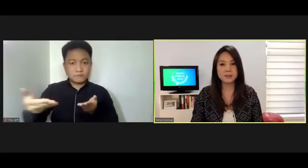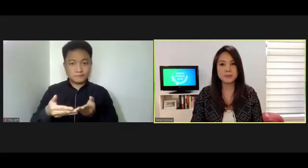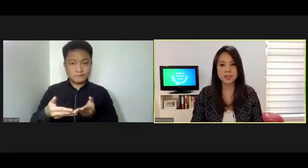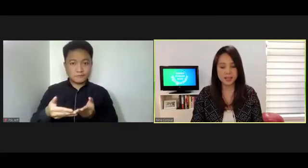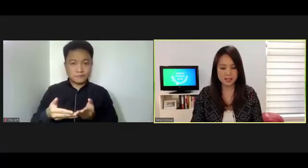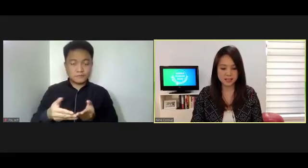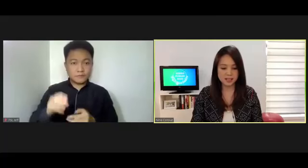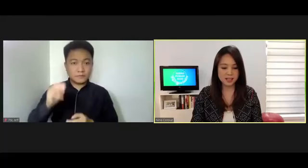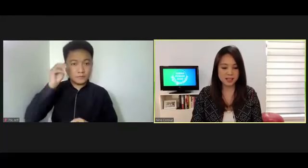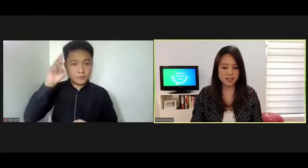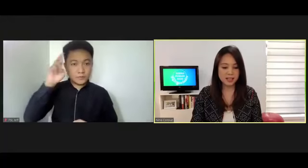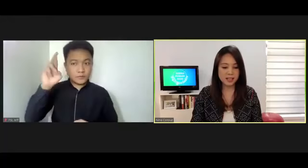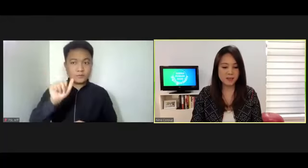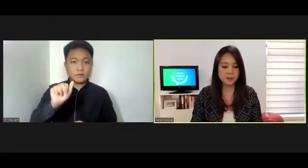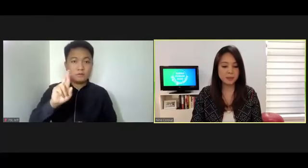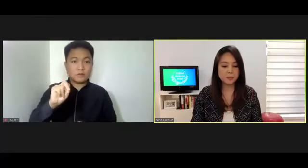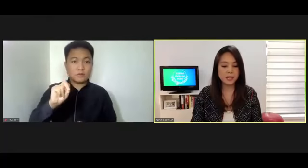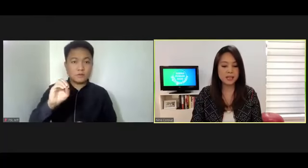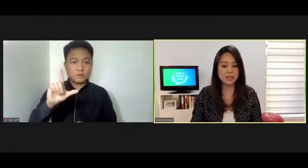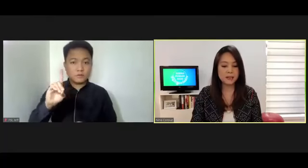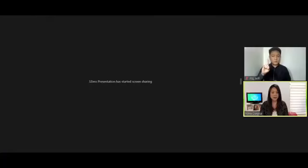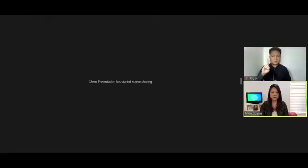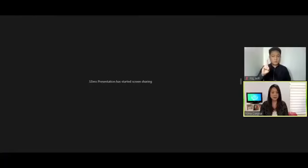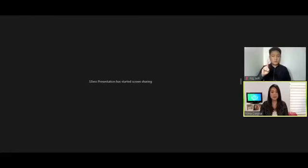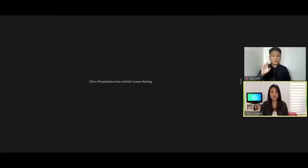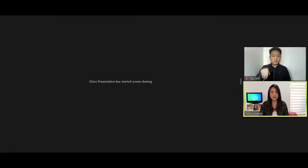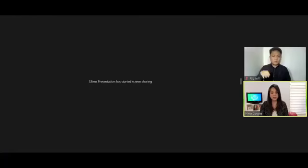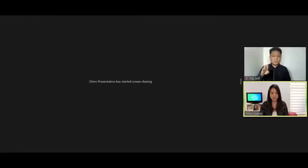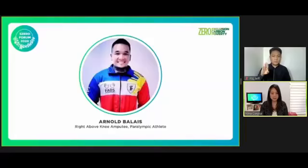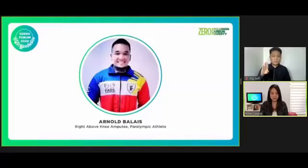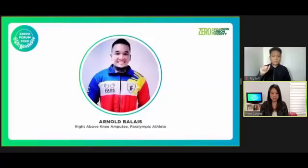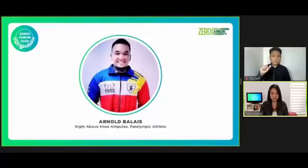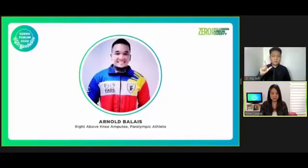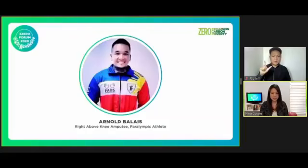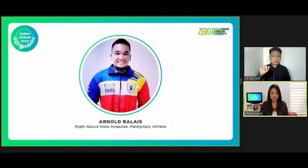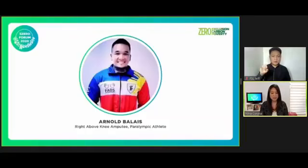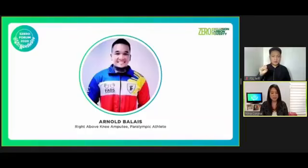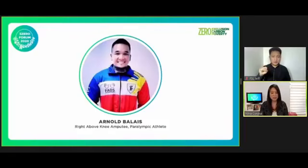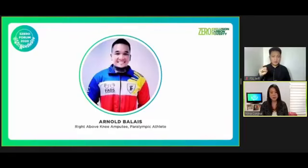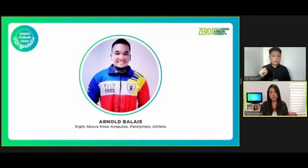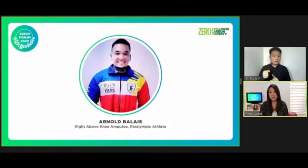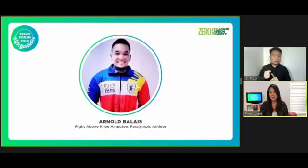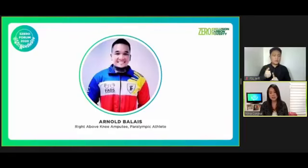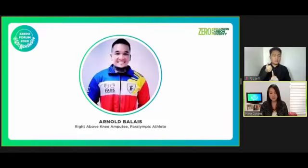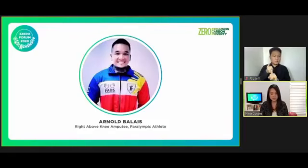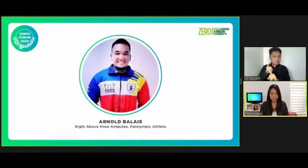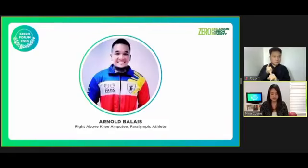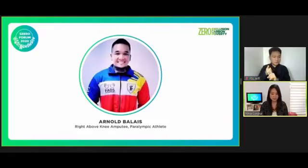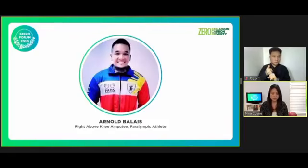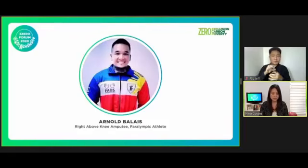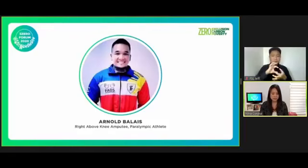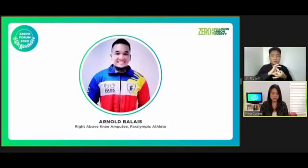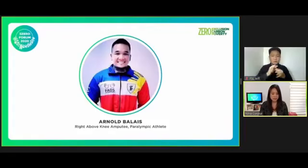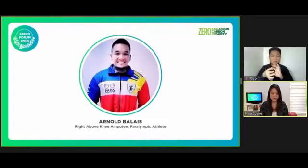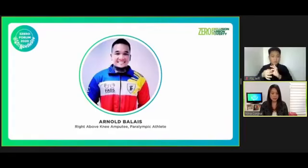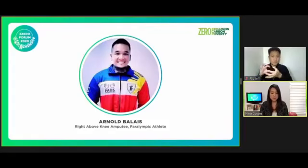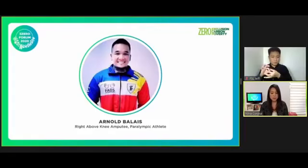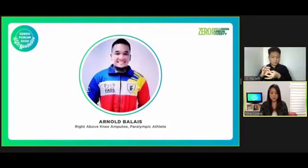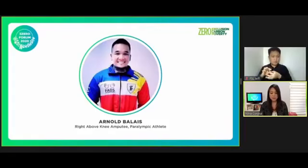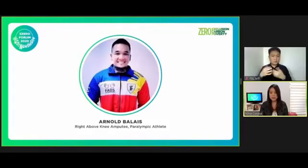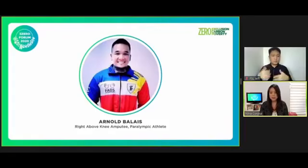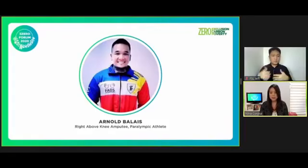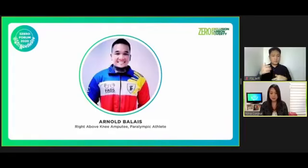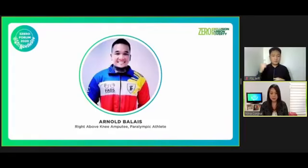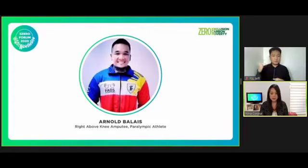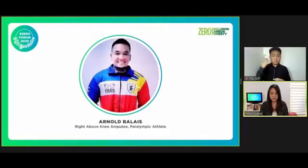and a right above knee amputee. He won gold medals for bench press powerlifting in Malaysia in 2002 and held